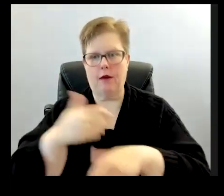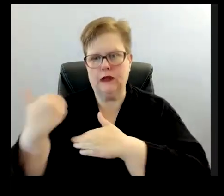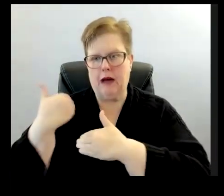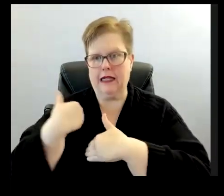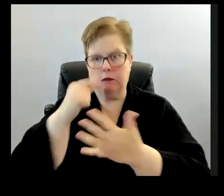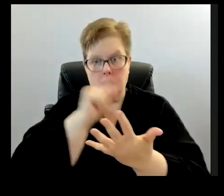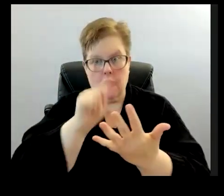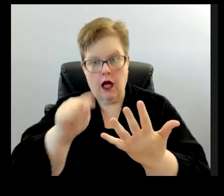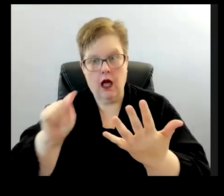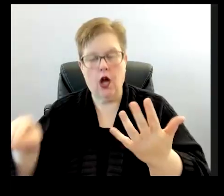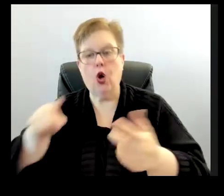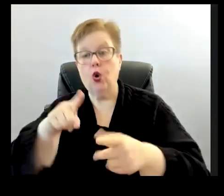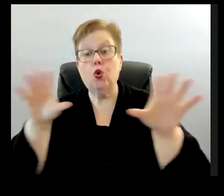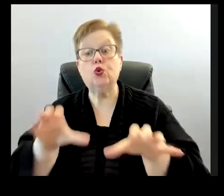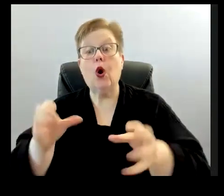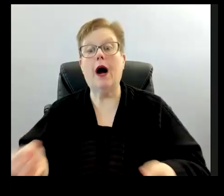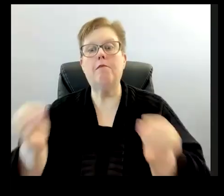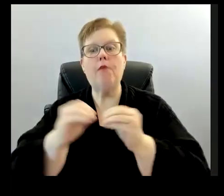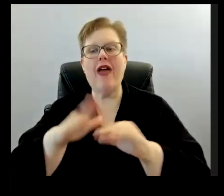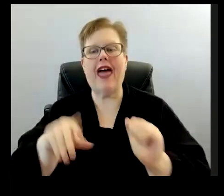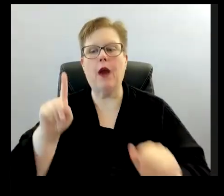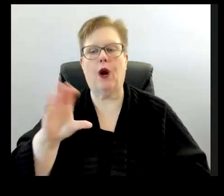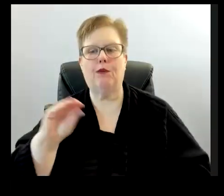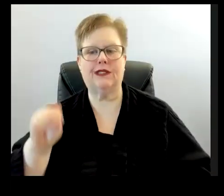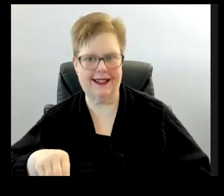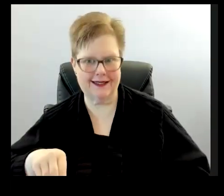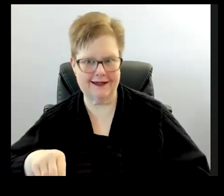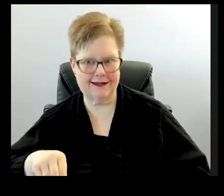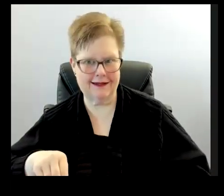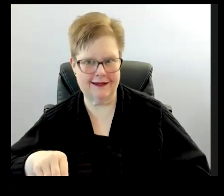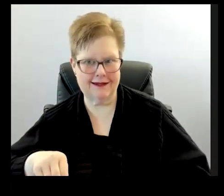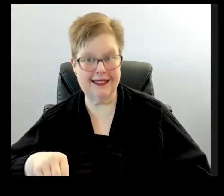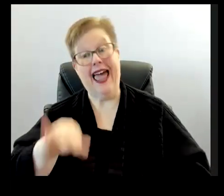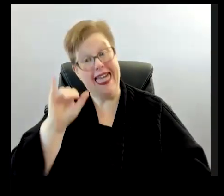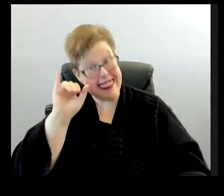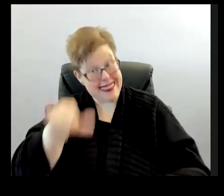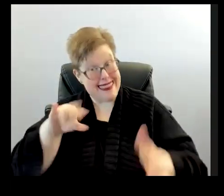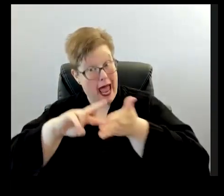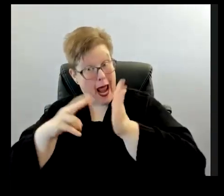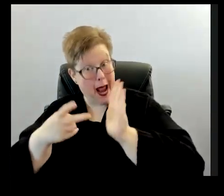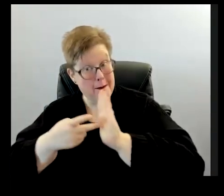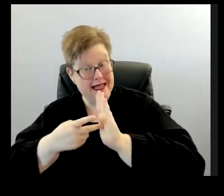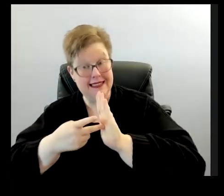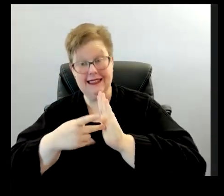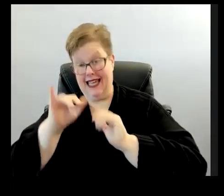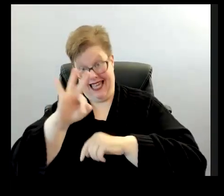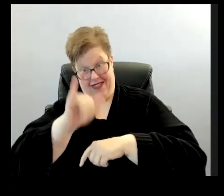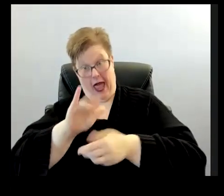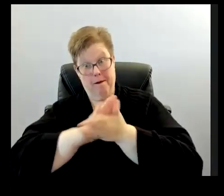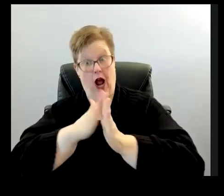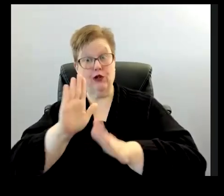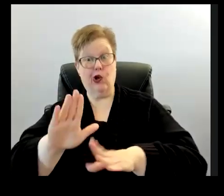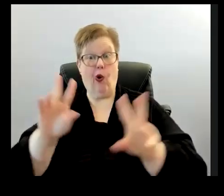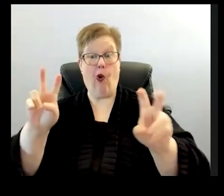responsibilities. You are doing more than 100%. That means that if that becomes your